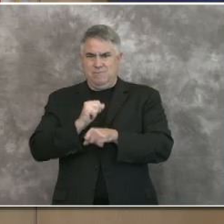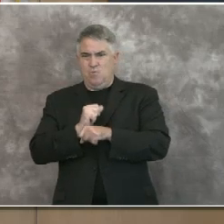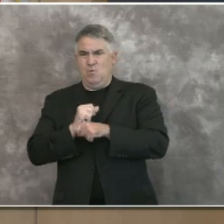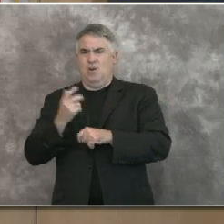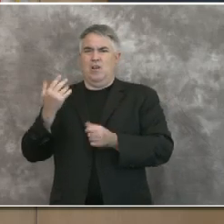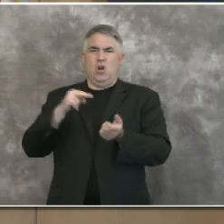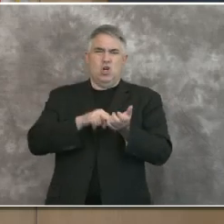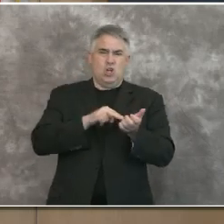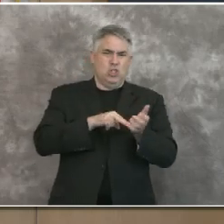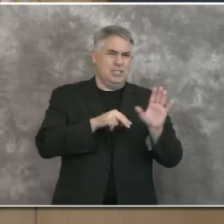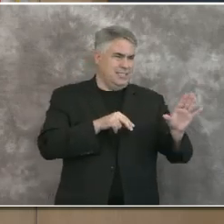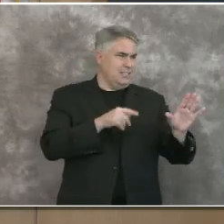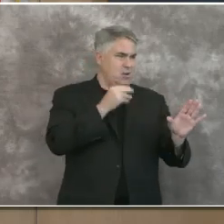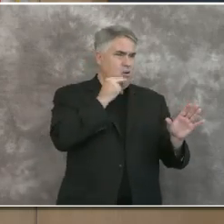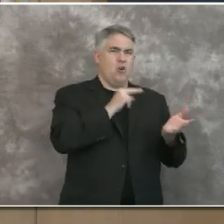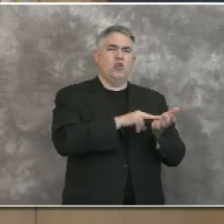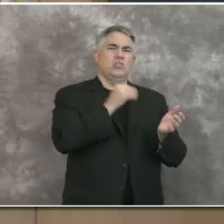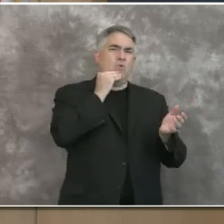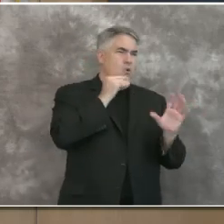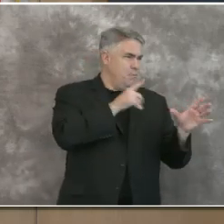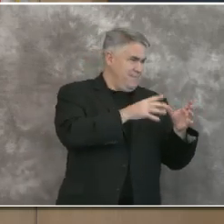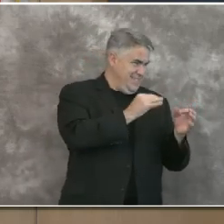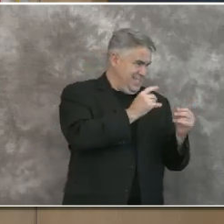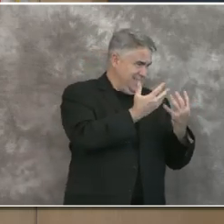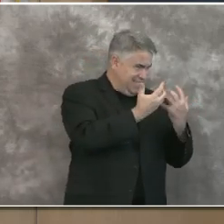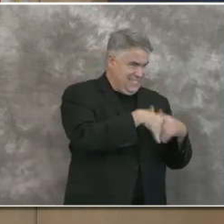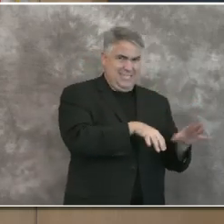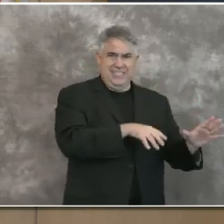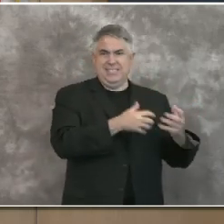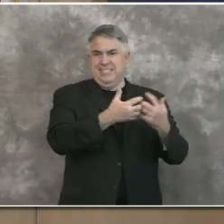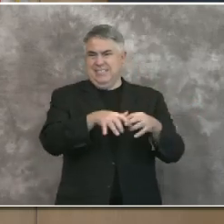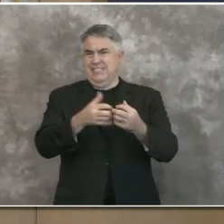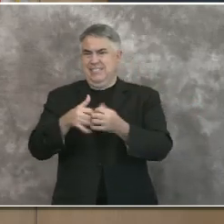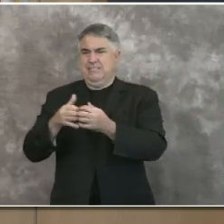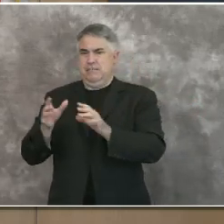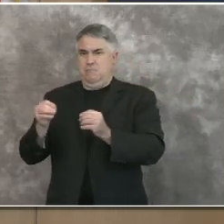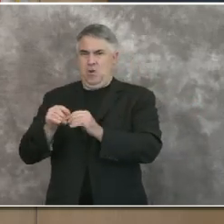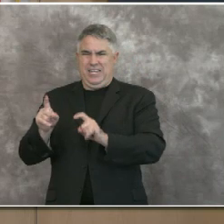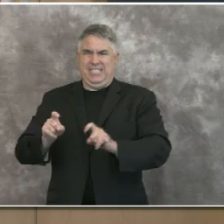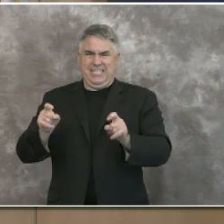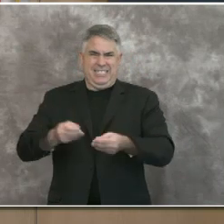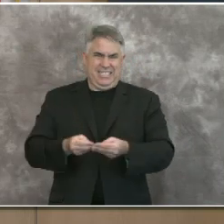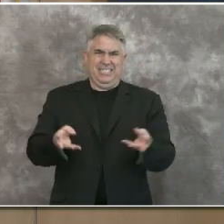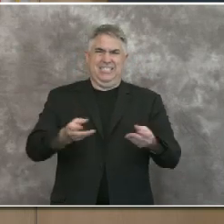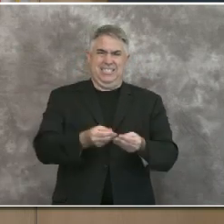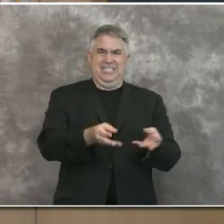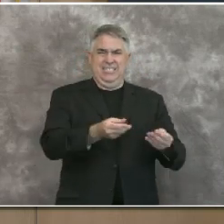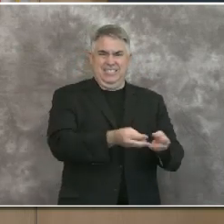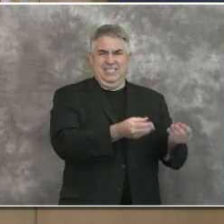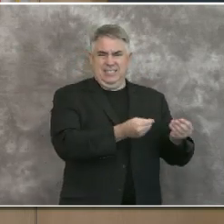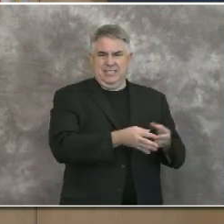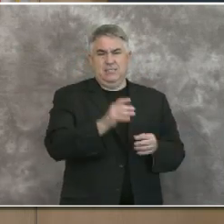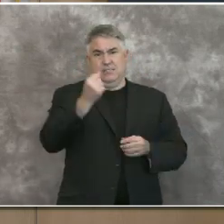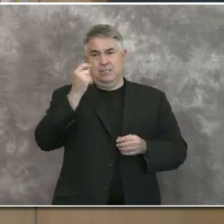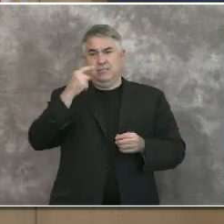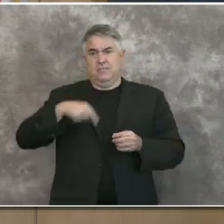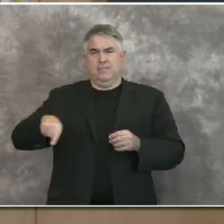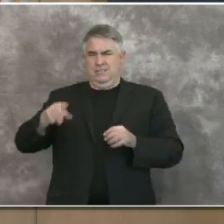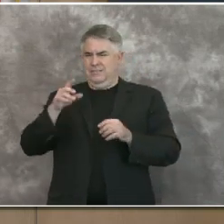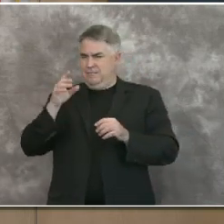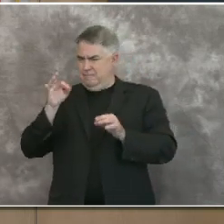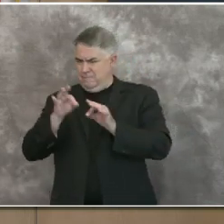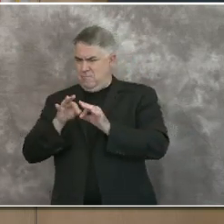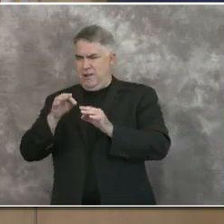other locations, to make sure that we are not only increasing our testing, but we are doing it in a thoughtful way that helps inform the actions we're taking